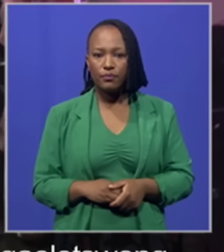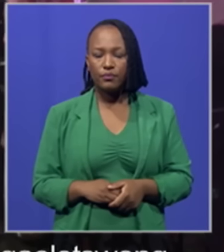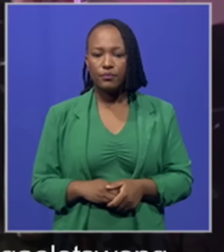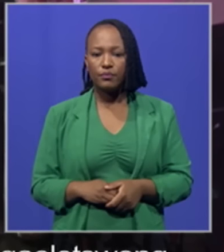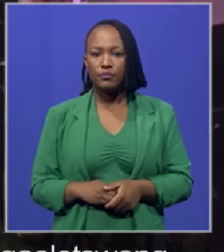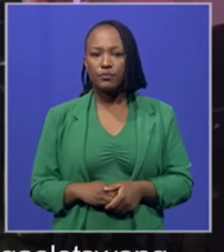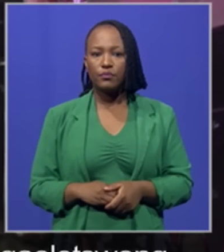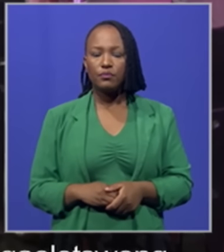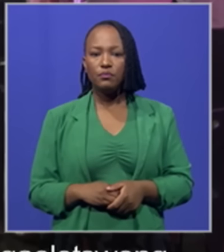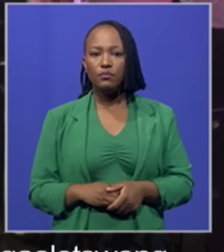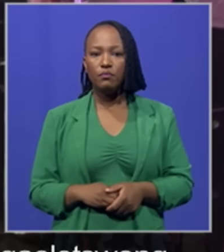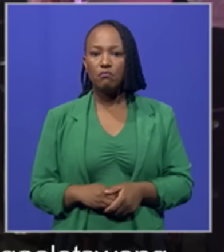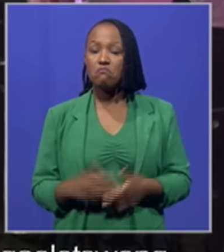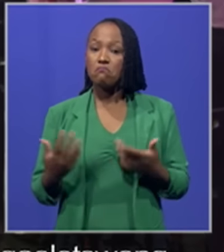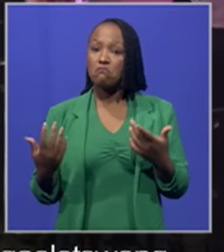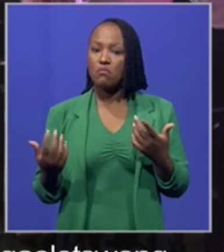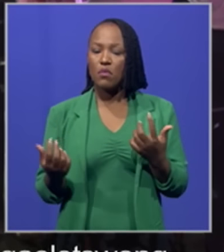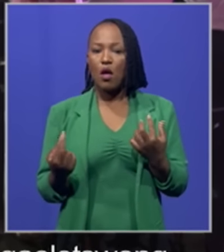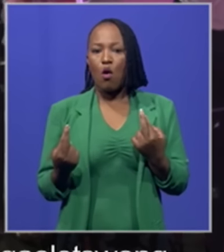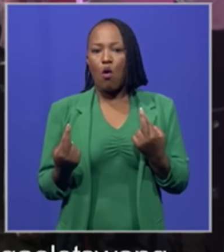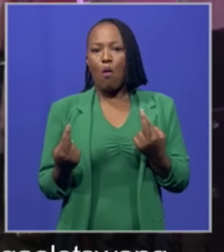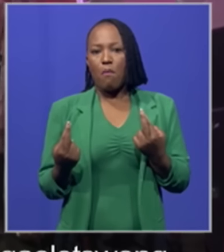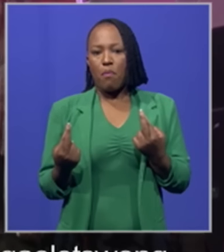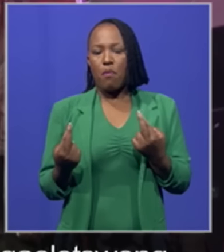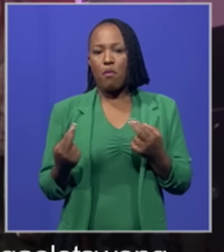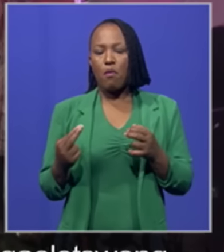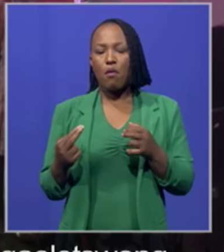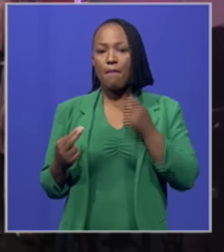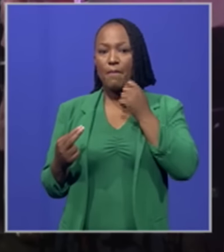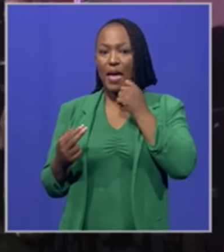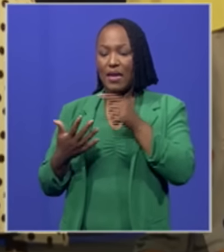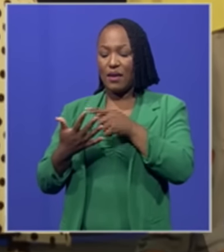Ka tsholofelo ya go fitlhelela banna ba tshela enyelela